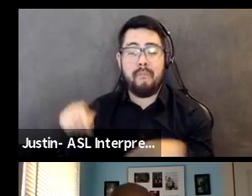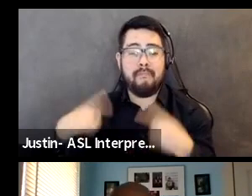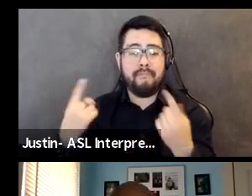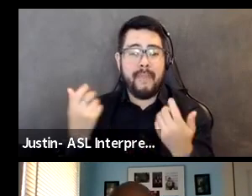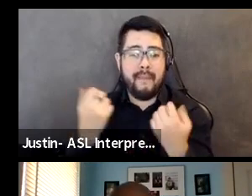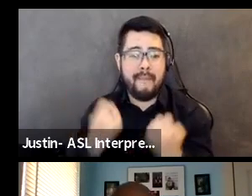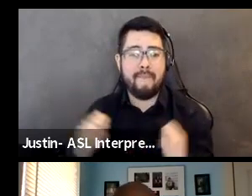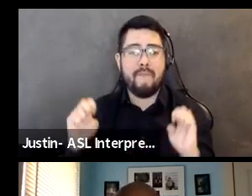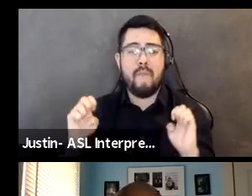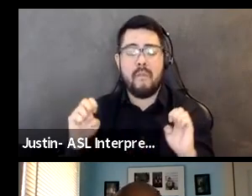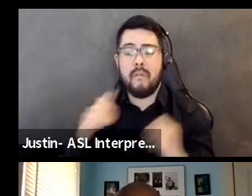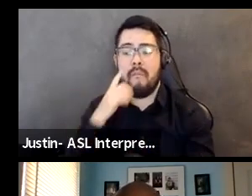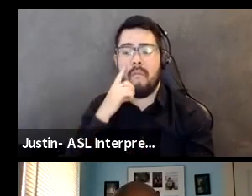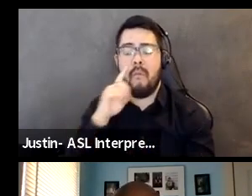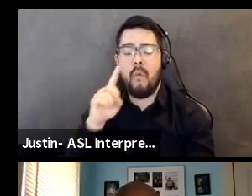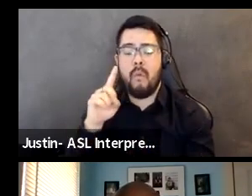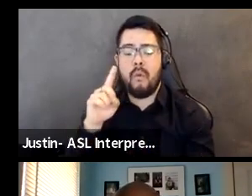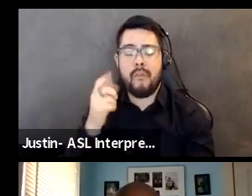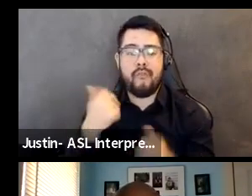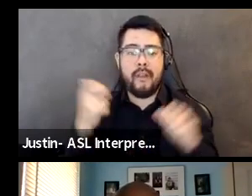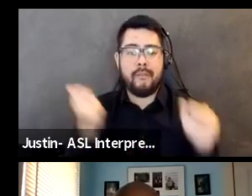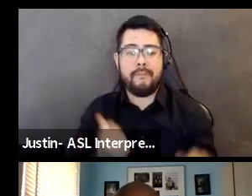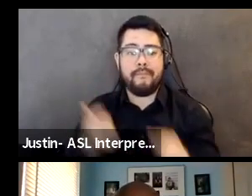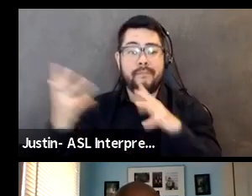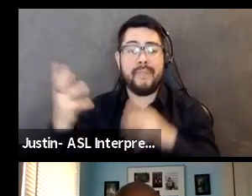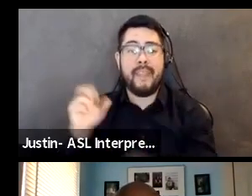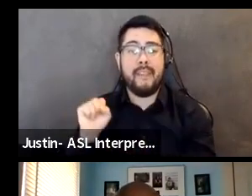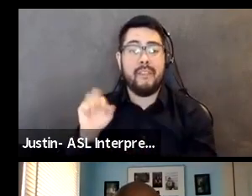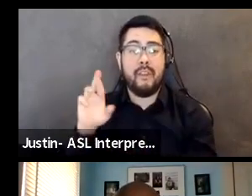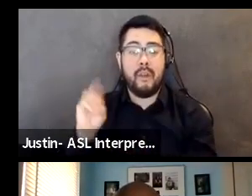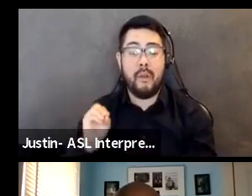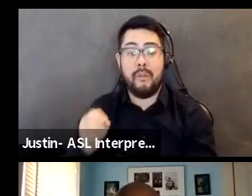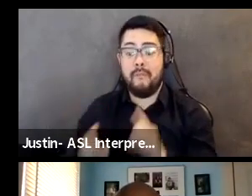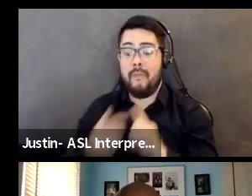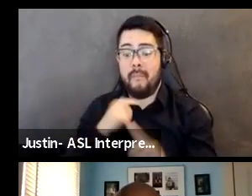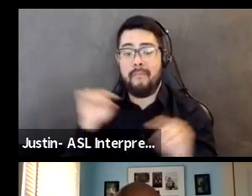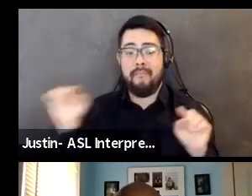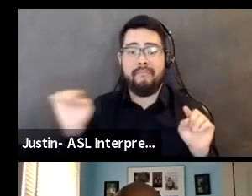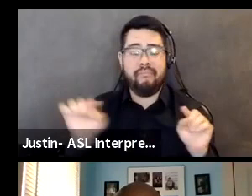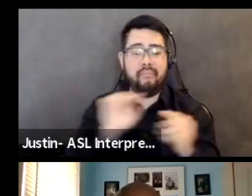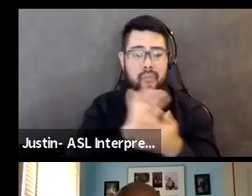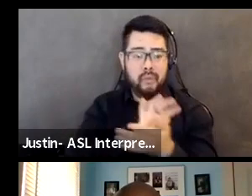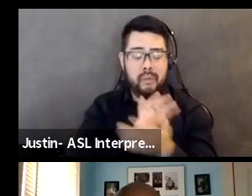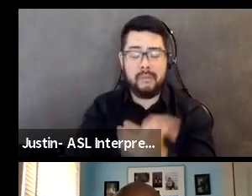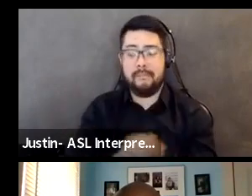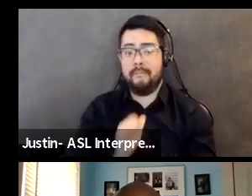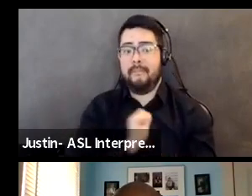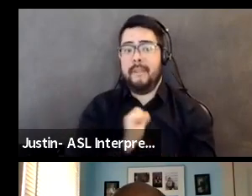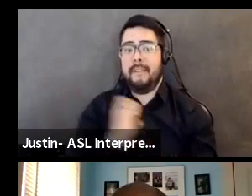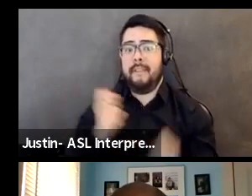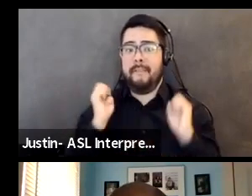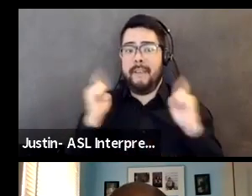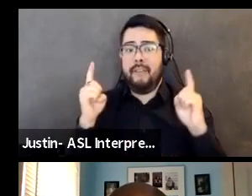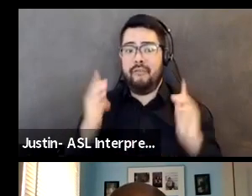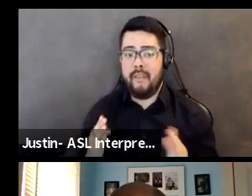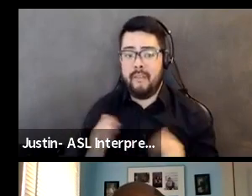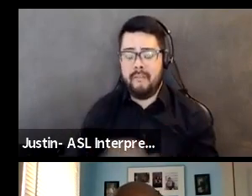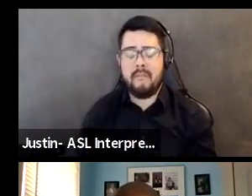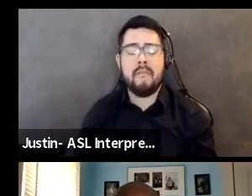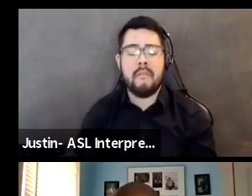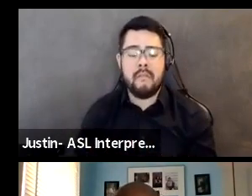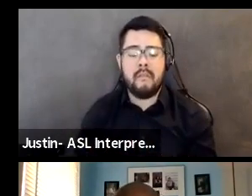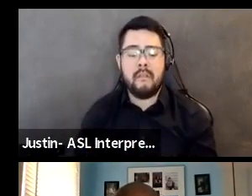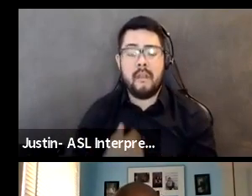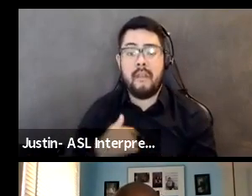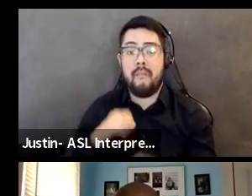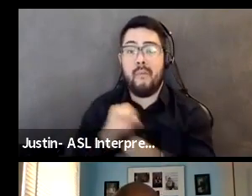to try to remove sros from schools i am an educator myself i work